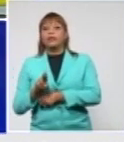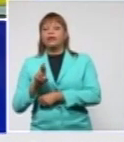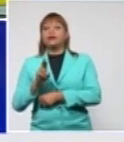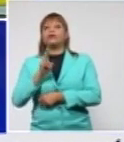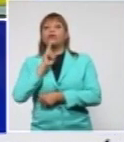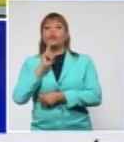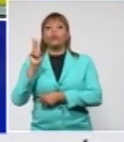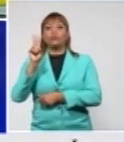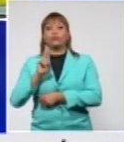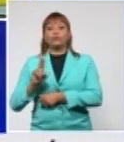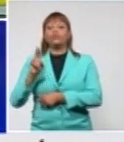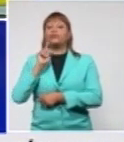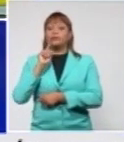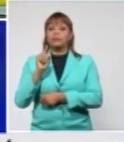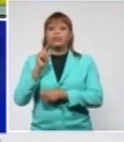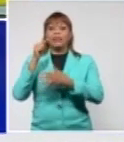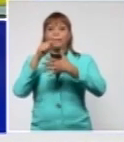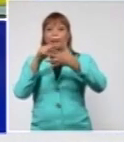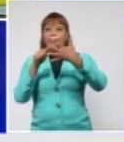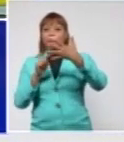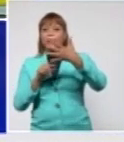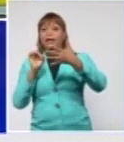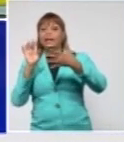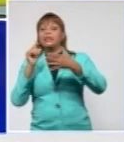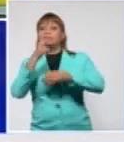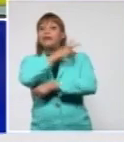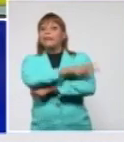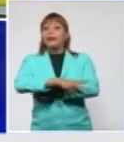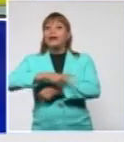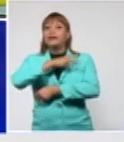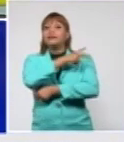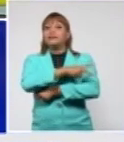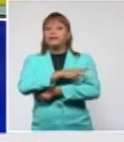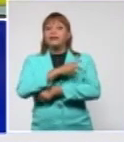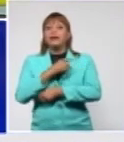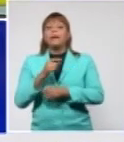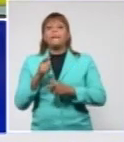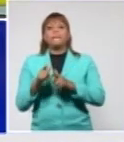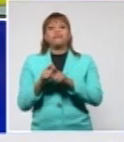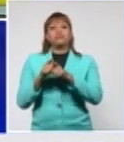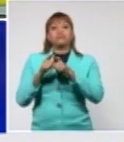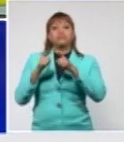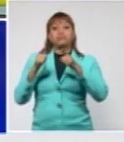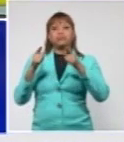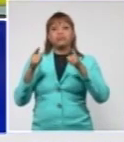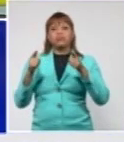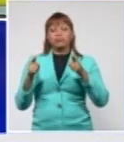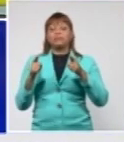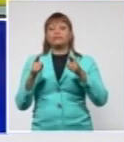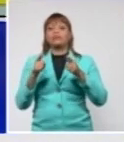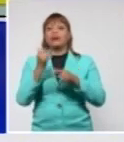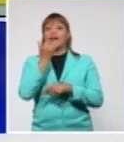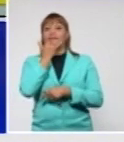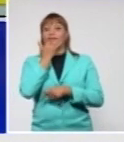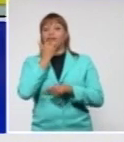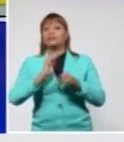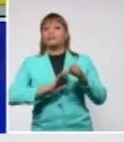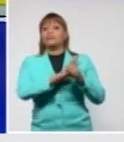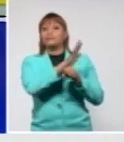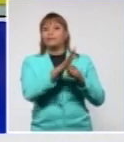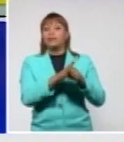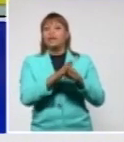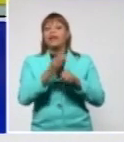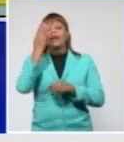the 15 countries with the highest number of cases in the region. Meanwhile, Cuba occupies 21st place on